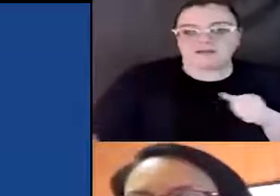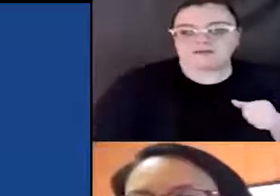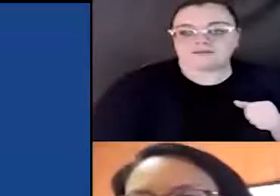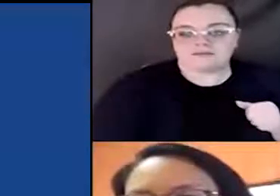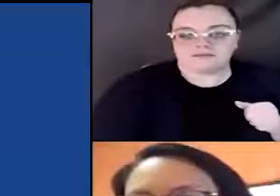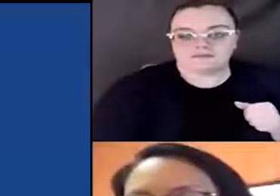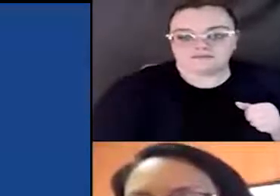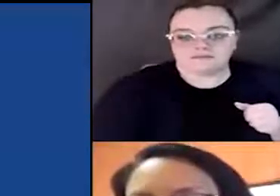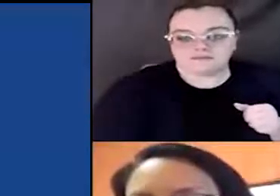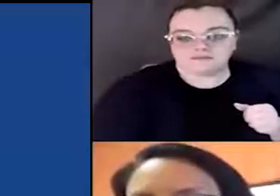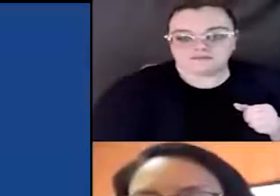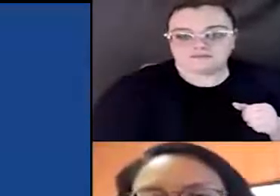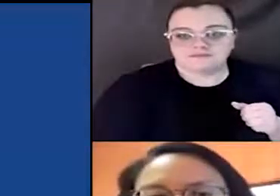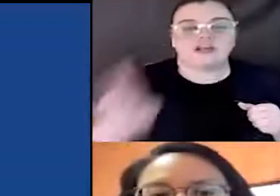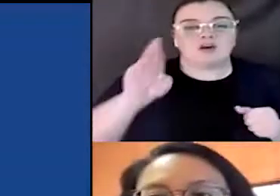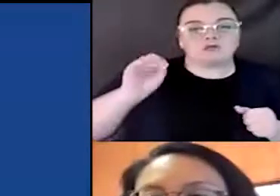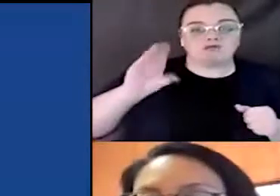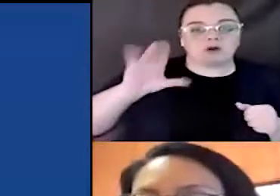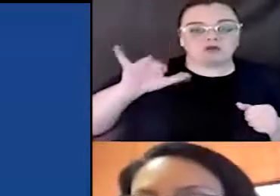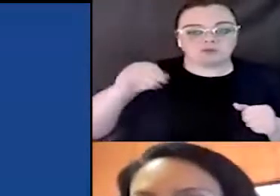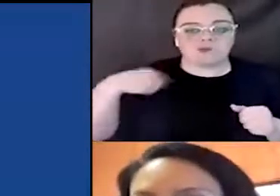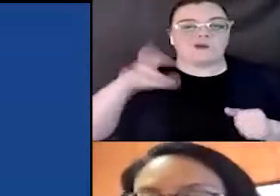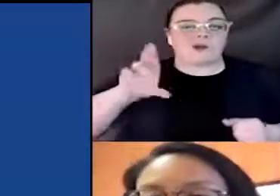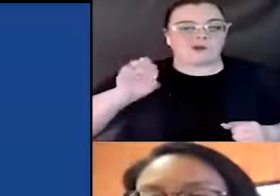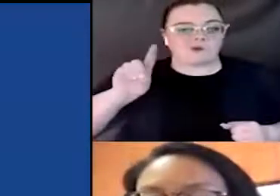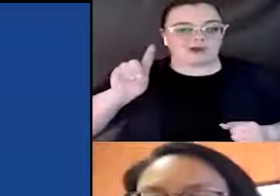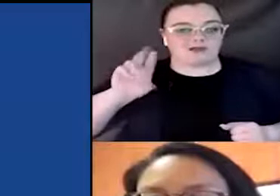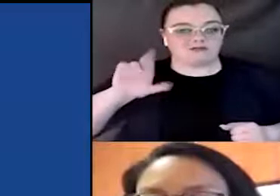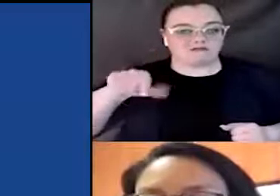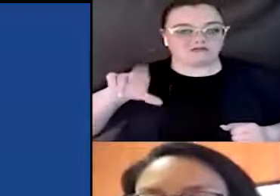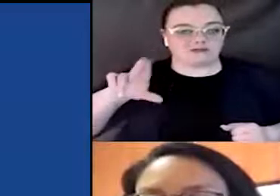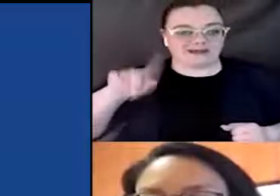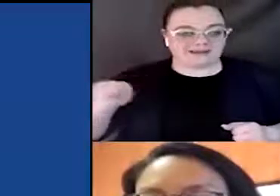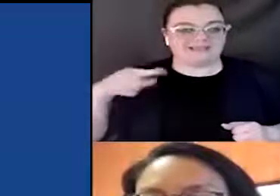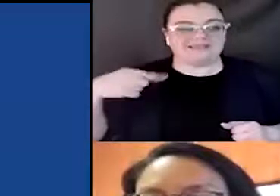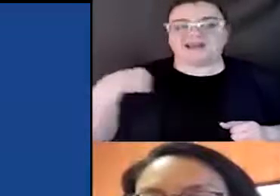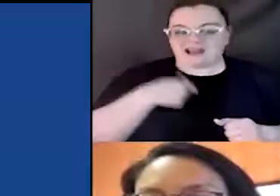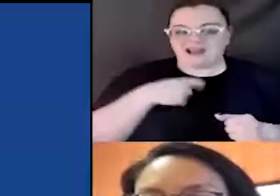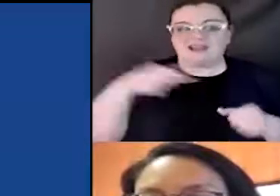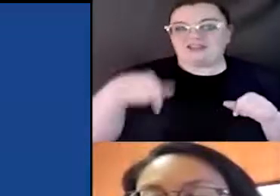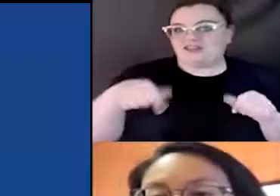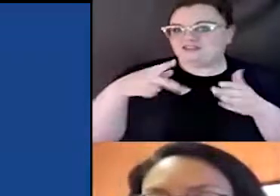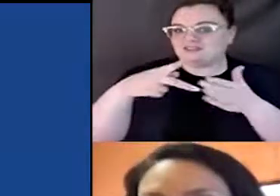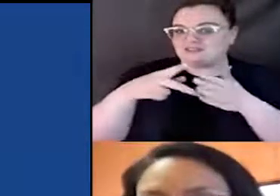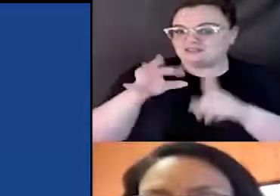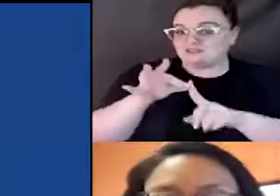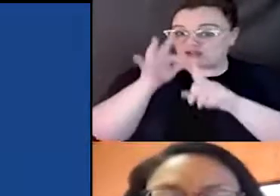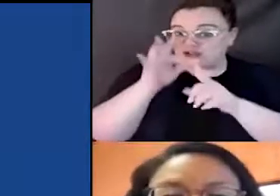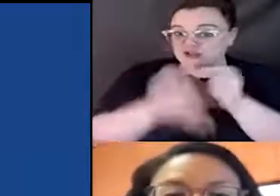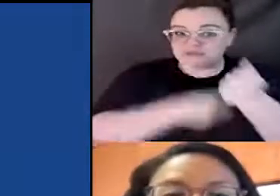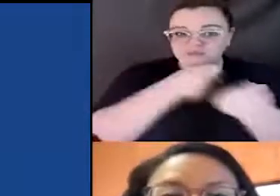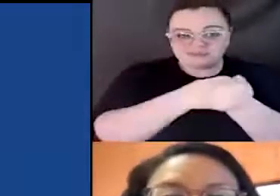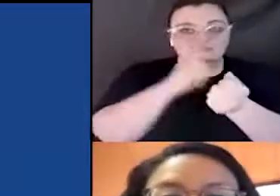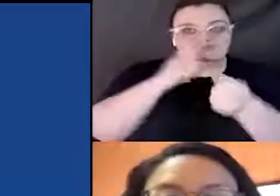Community Organizations Active in Disaster, but CAP is our fiscal sponsor, and this project was accomplished in their